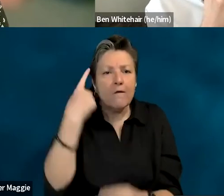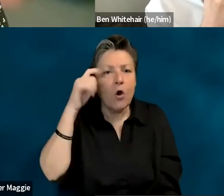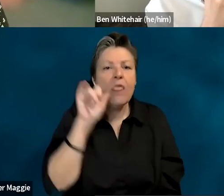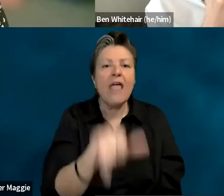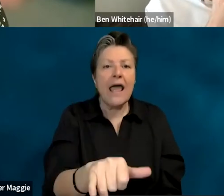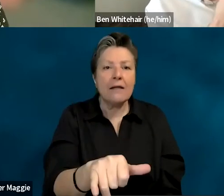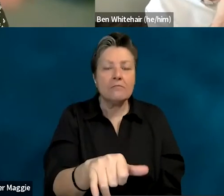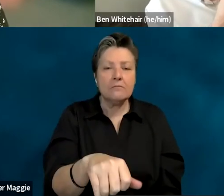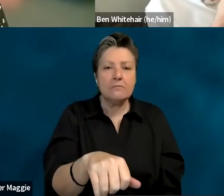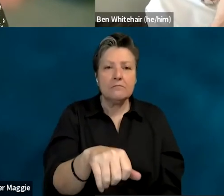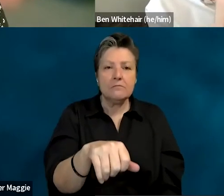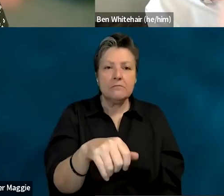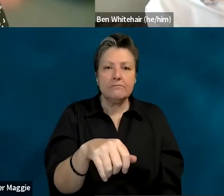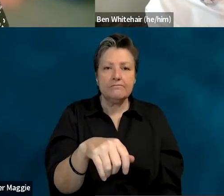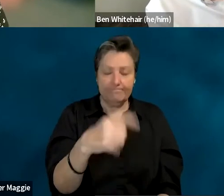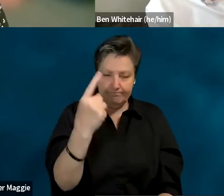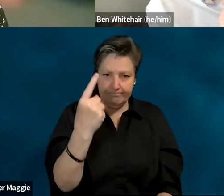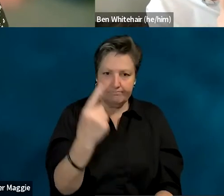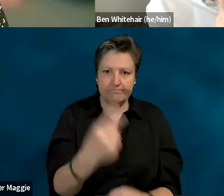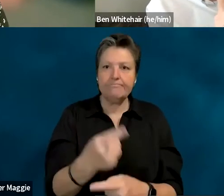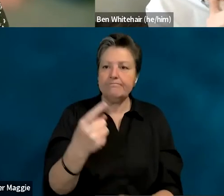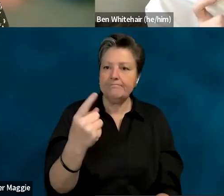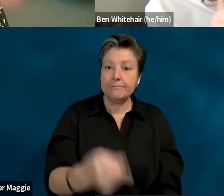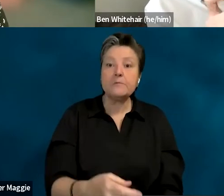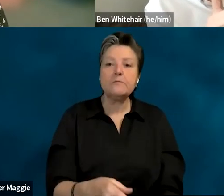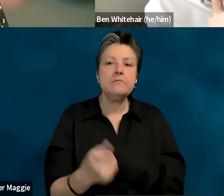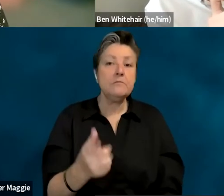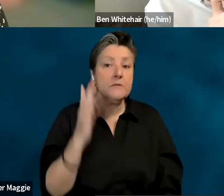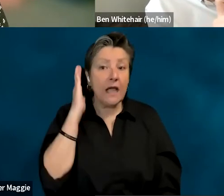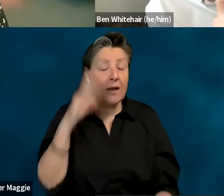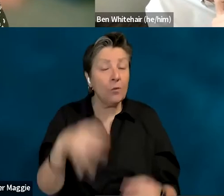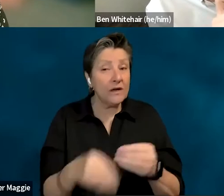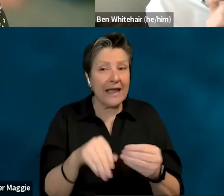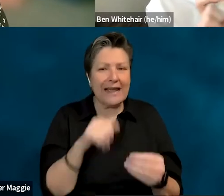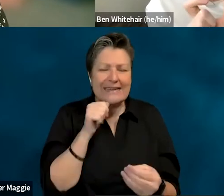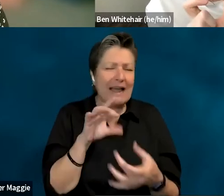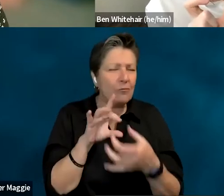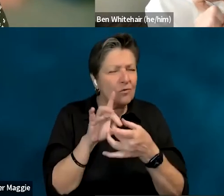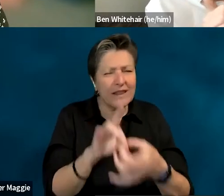Exactly. You got it. And I would add, this is not quite related to